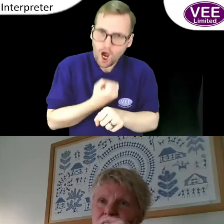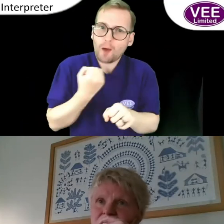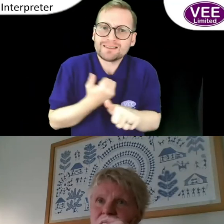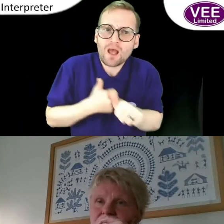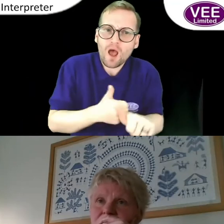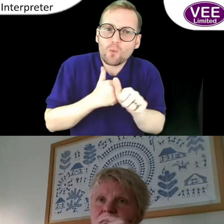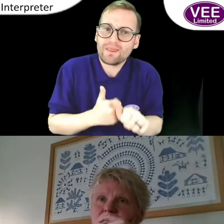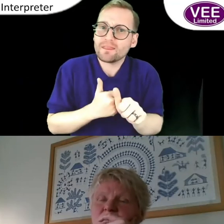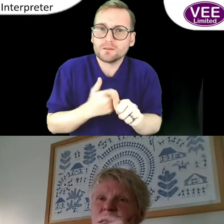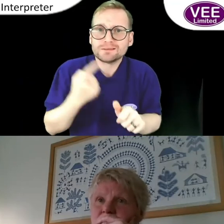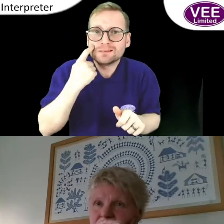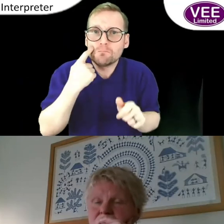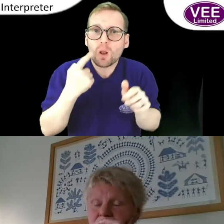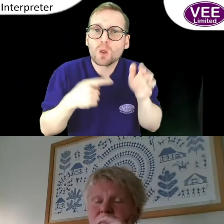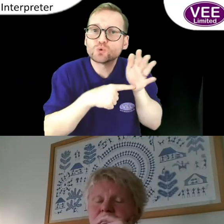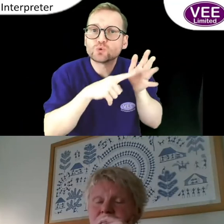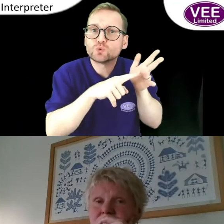humble tools. What a message he is sending.